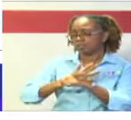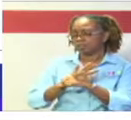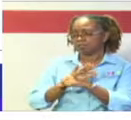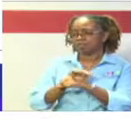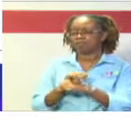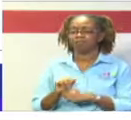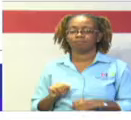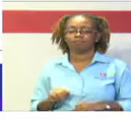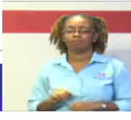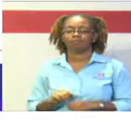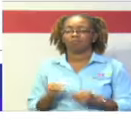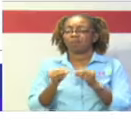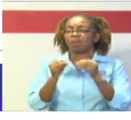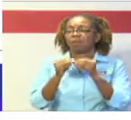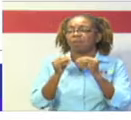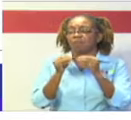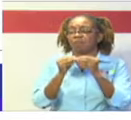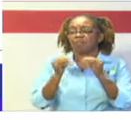transmissible in the community?